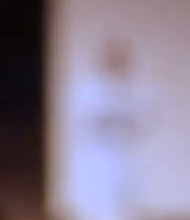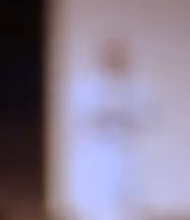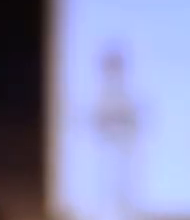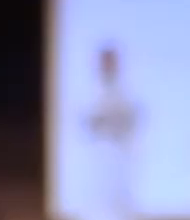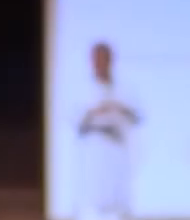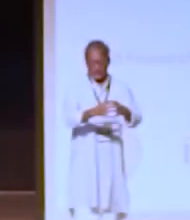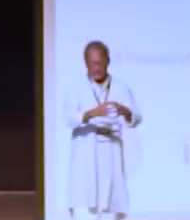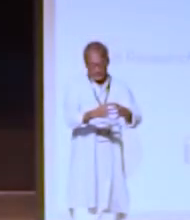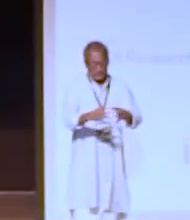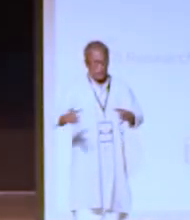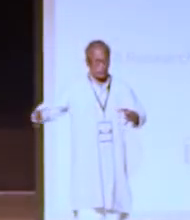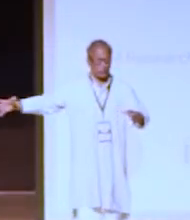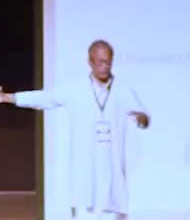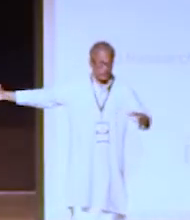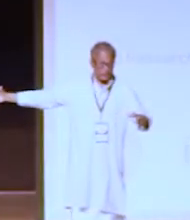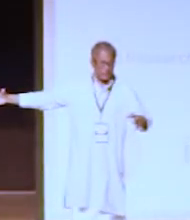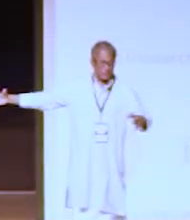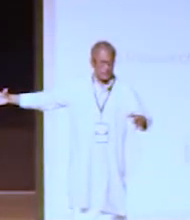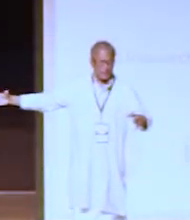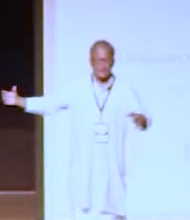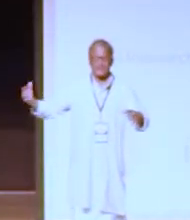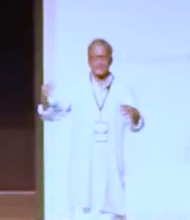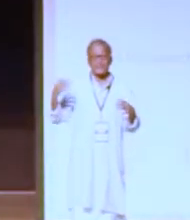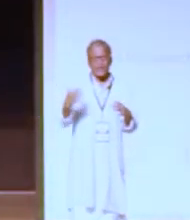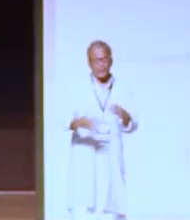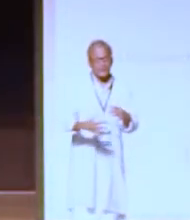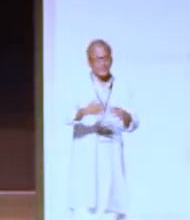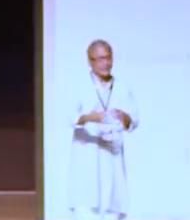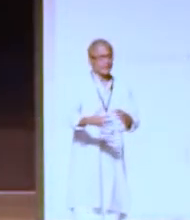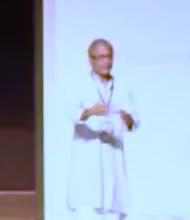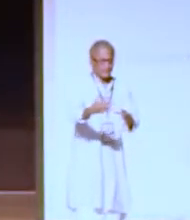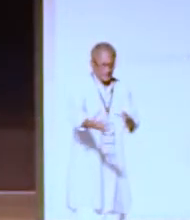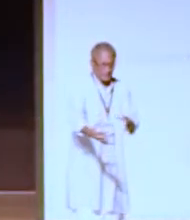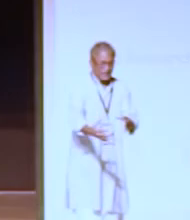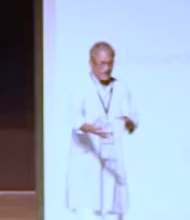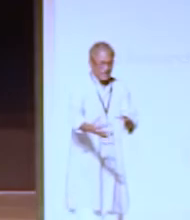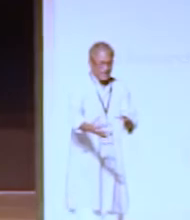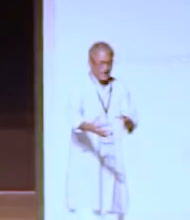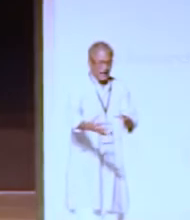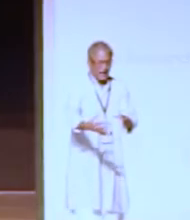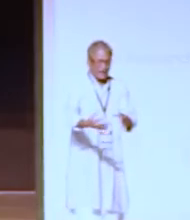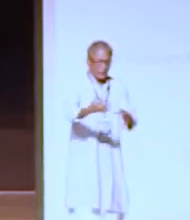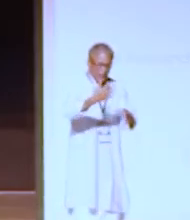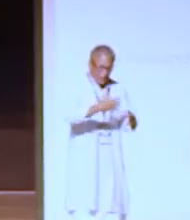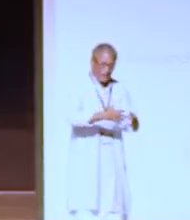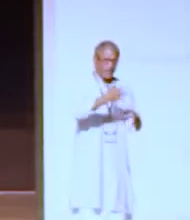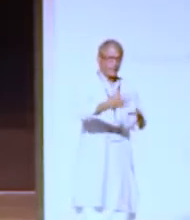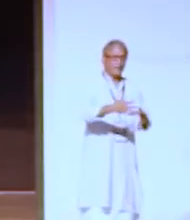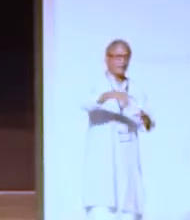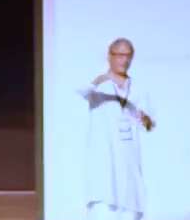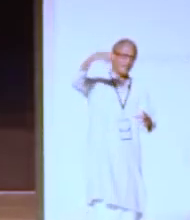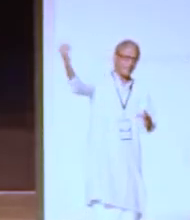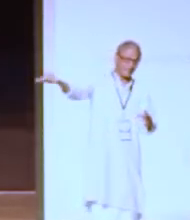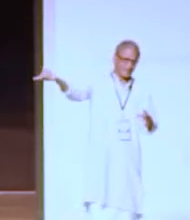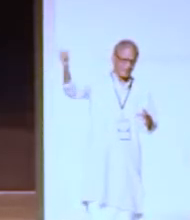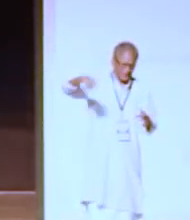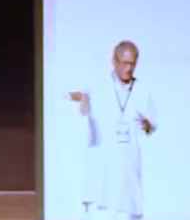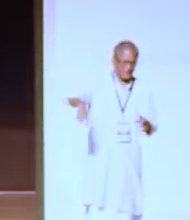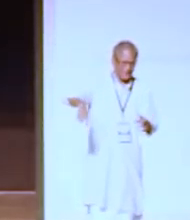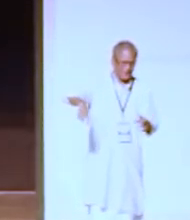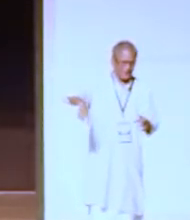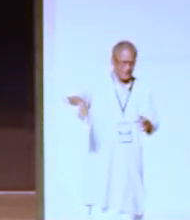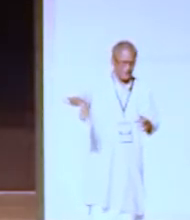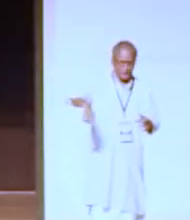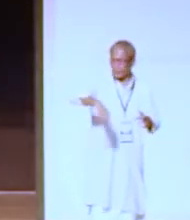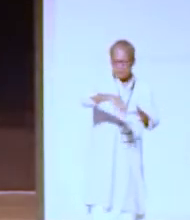as you know, in terms of getting CT to schools across the board. There are 1,000 teachers who are vision impaired, and we are working with them to train the teachers on